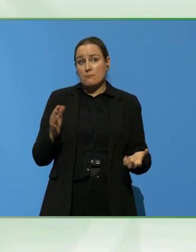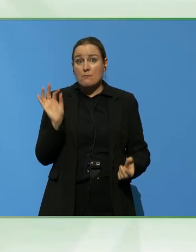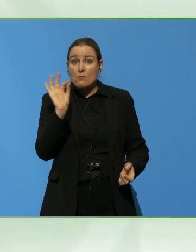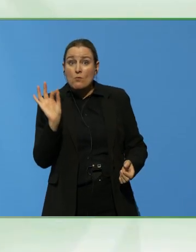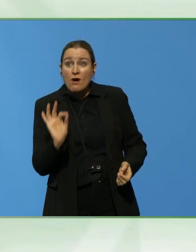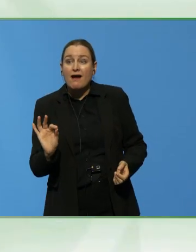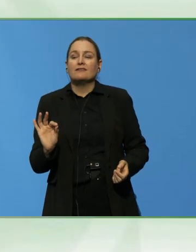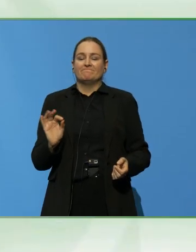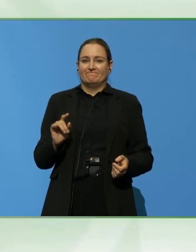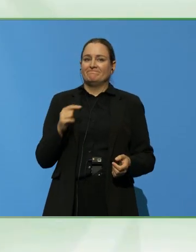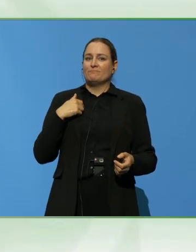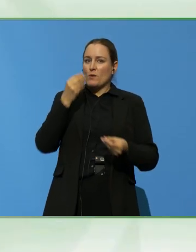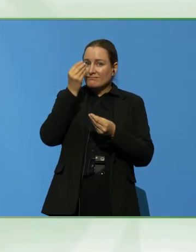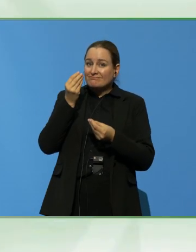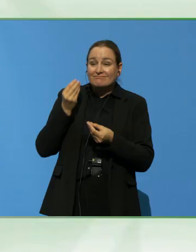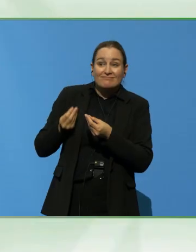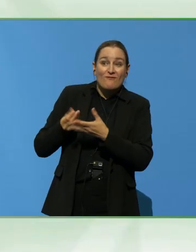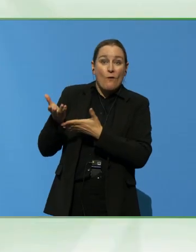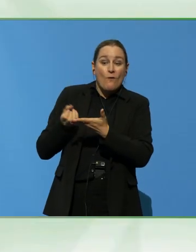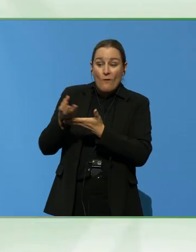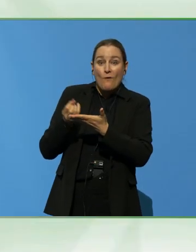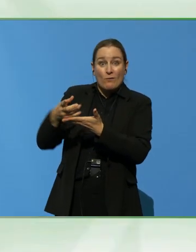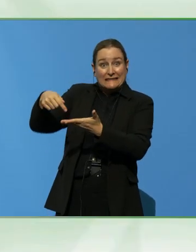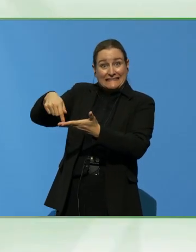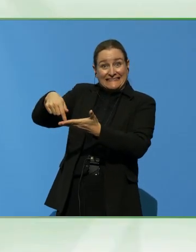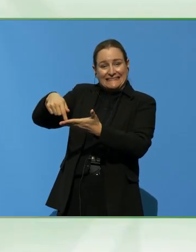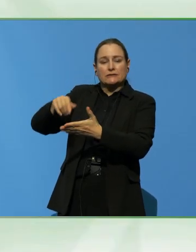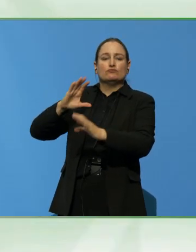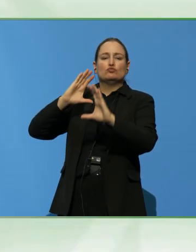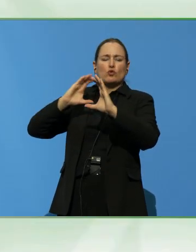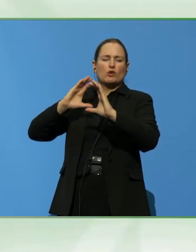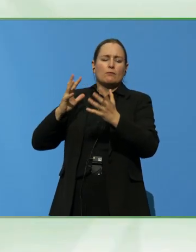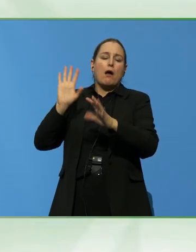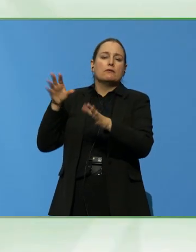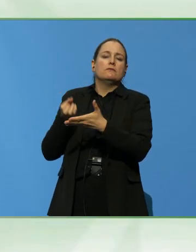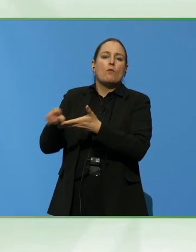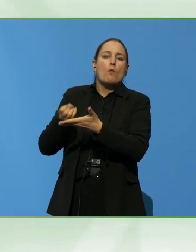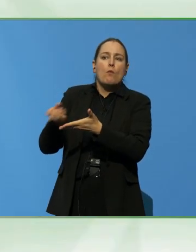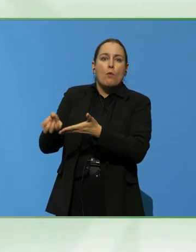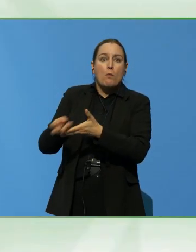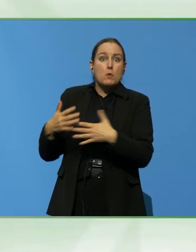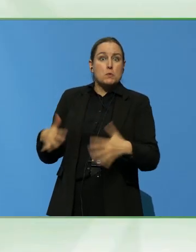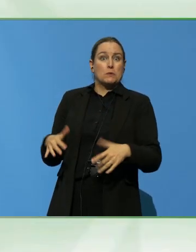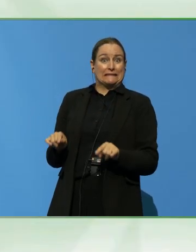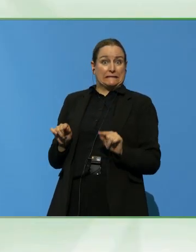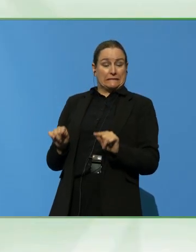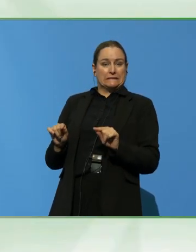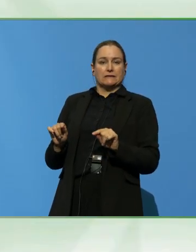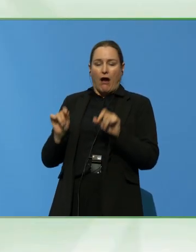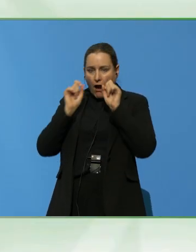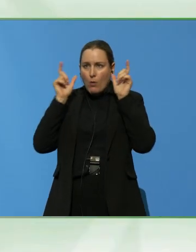think communication is the most important part of awareness.